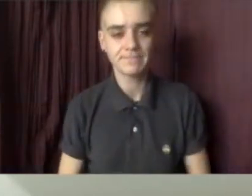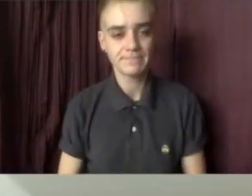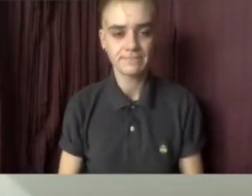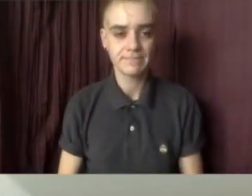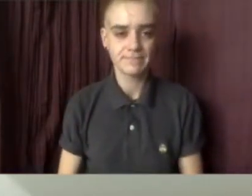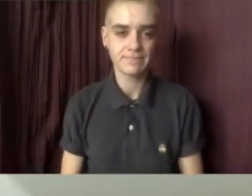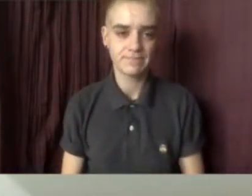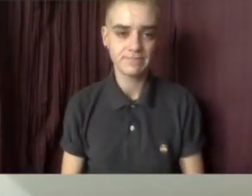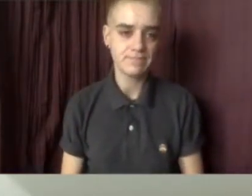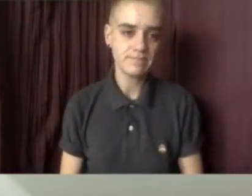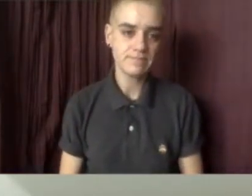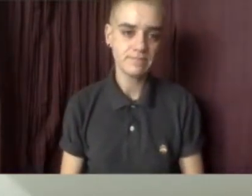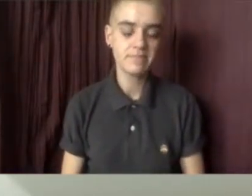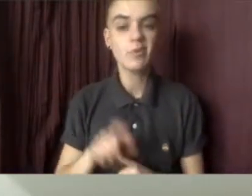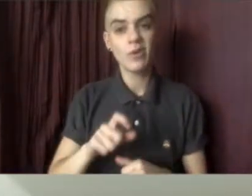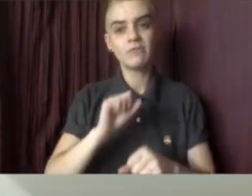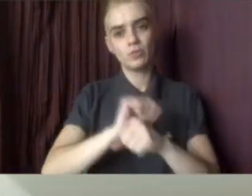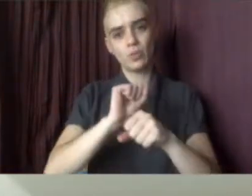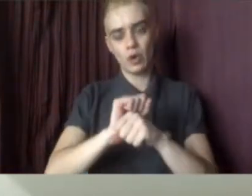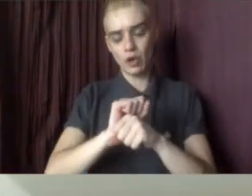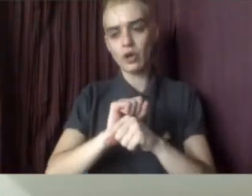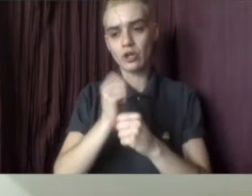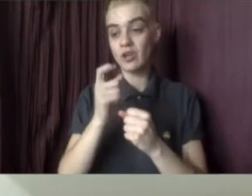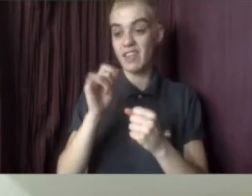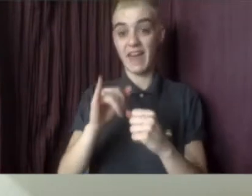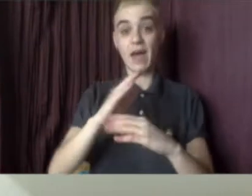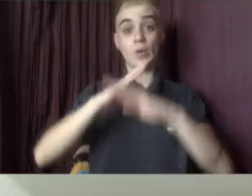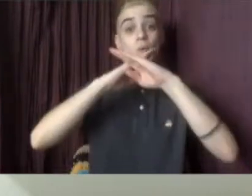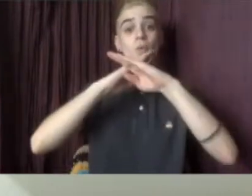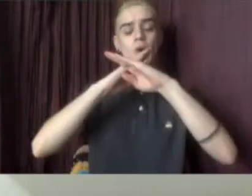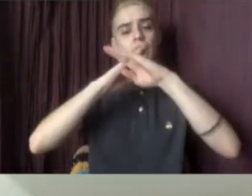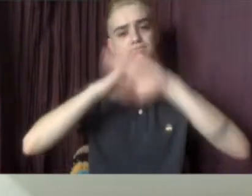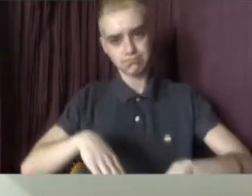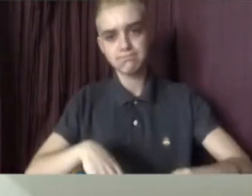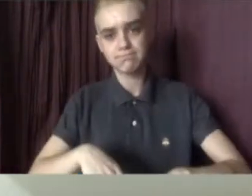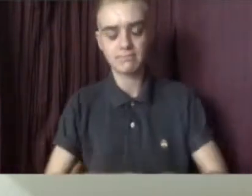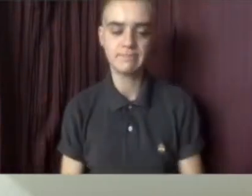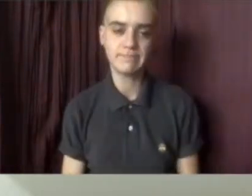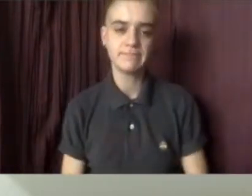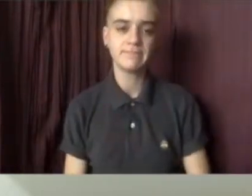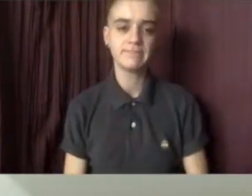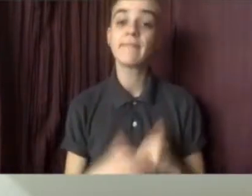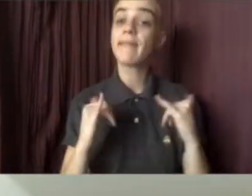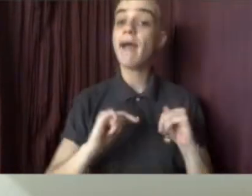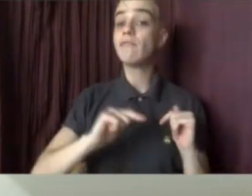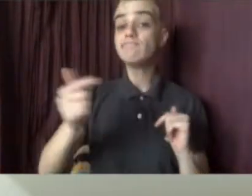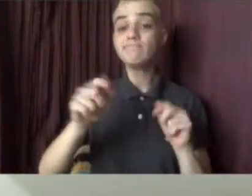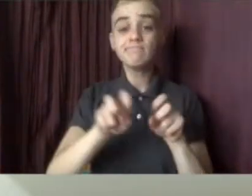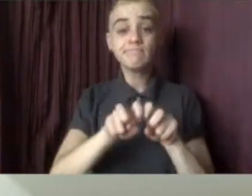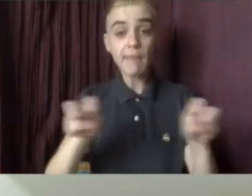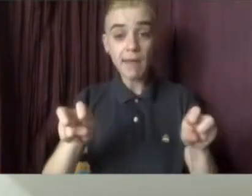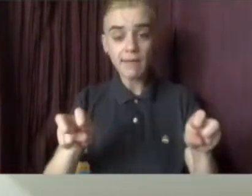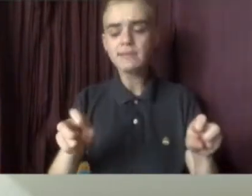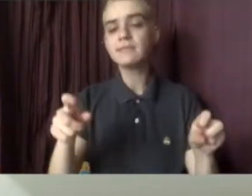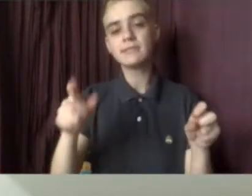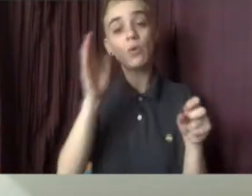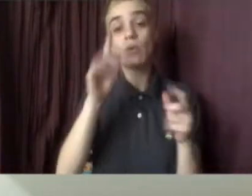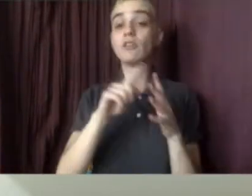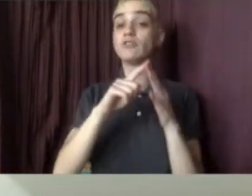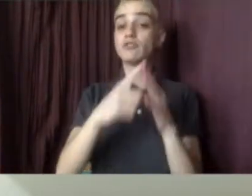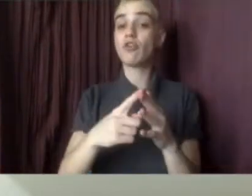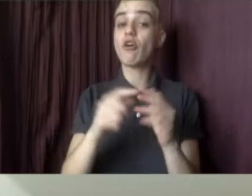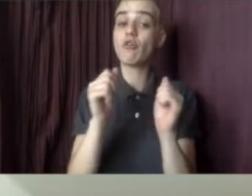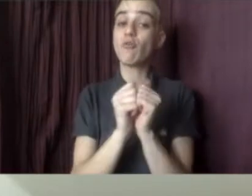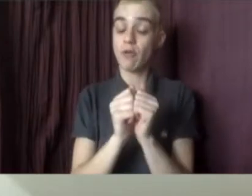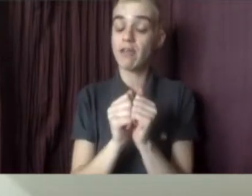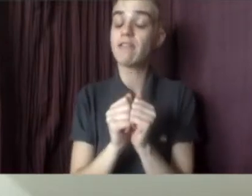Can you tell us a bit about the need to protect voting rights right now, and give an overview of what's happening in Congress to address this,